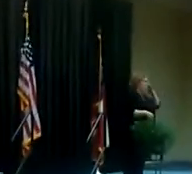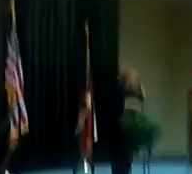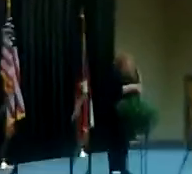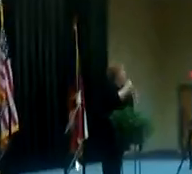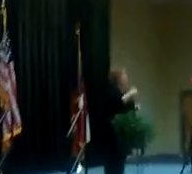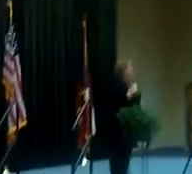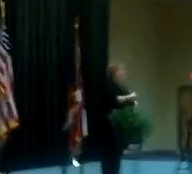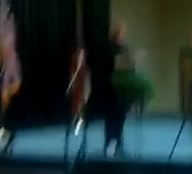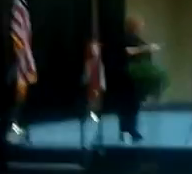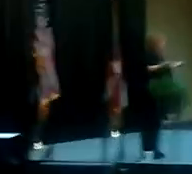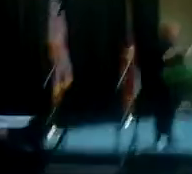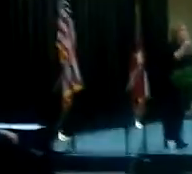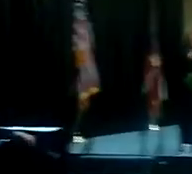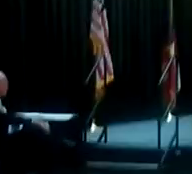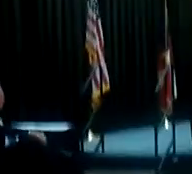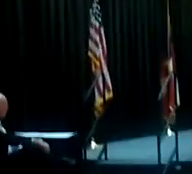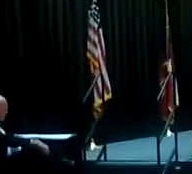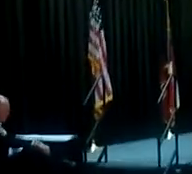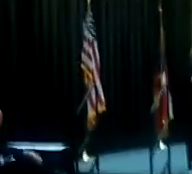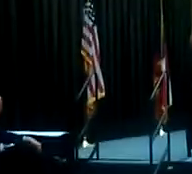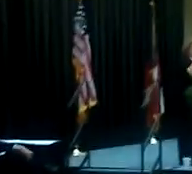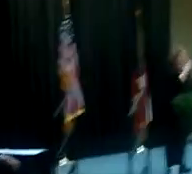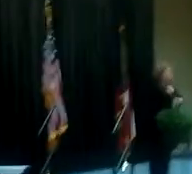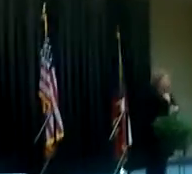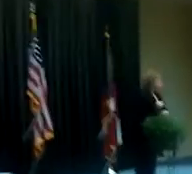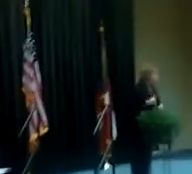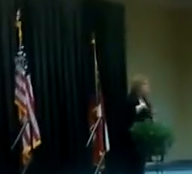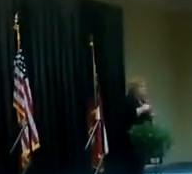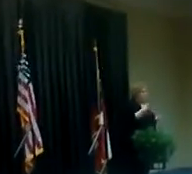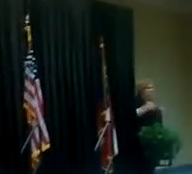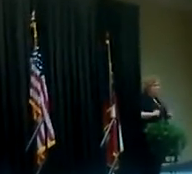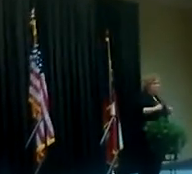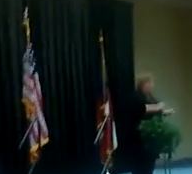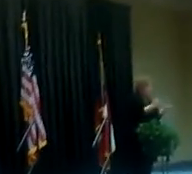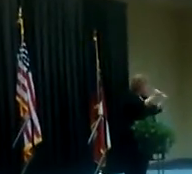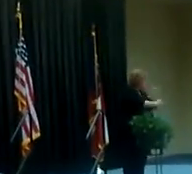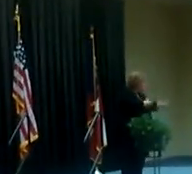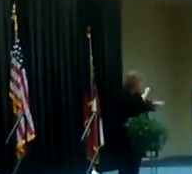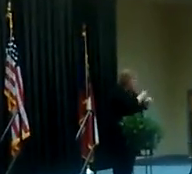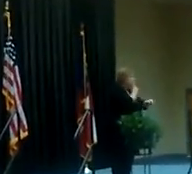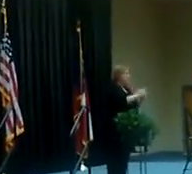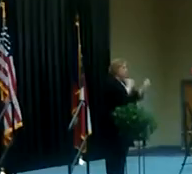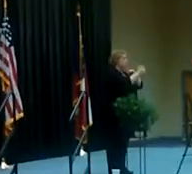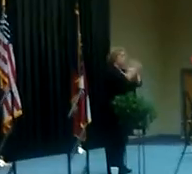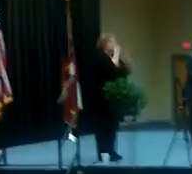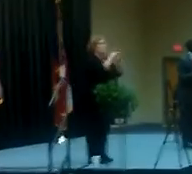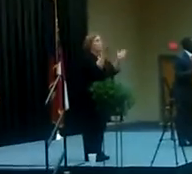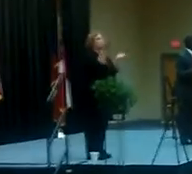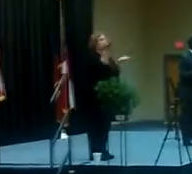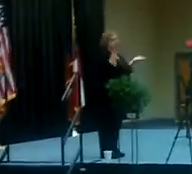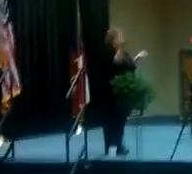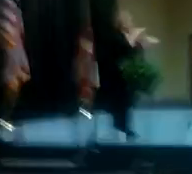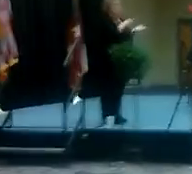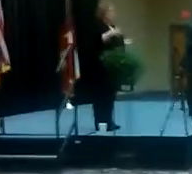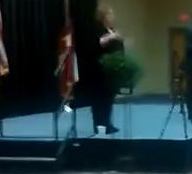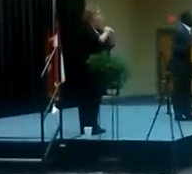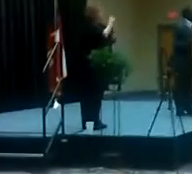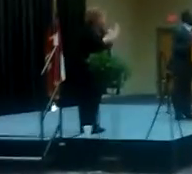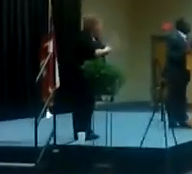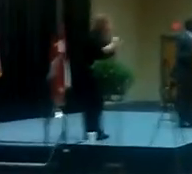excited and pleased and appreciative to have the opportunity this year to run for public service with the Public Service Commission with people like